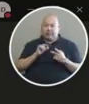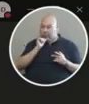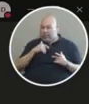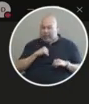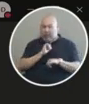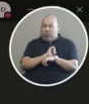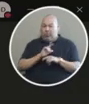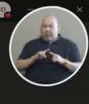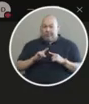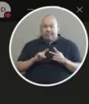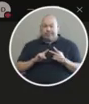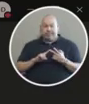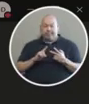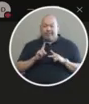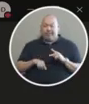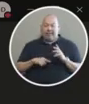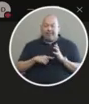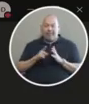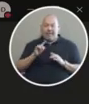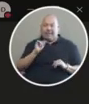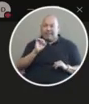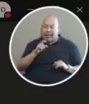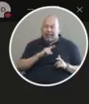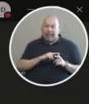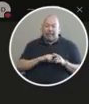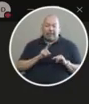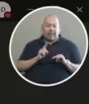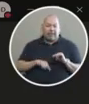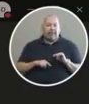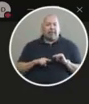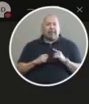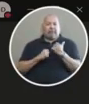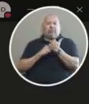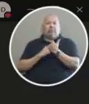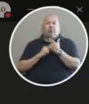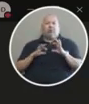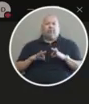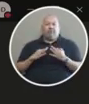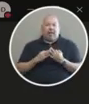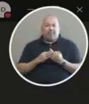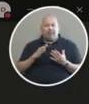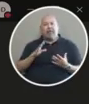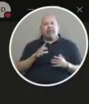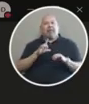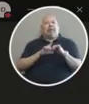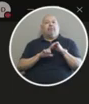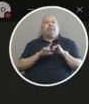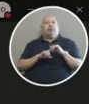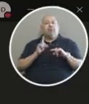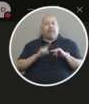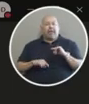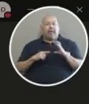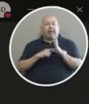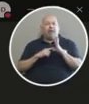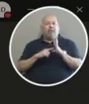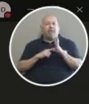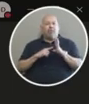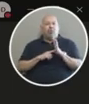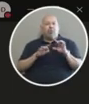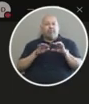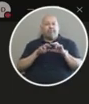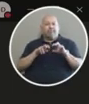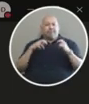work, who will not be able to pay their taxes, who will not be able to support their families. El Paso cannot afford the